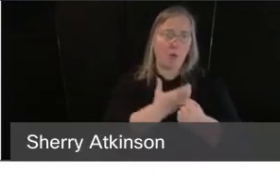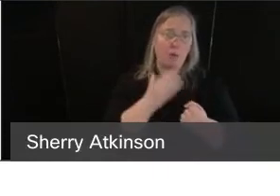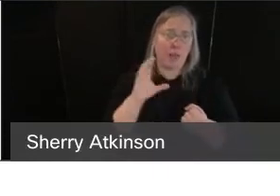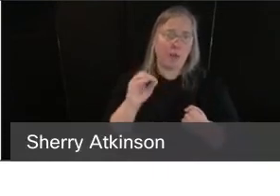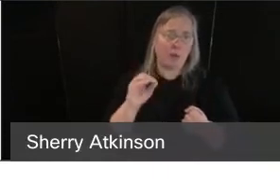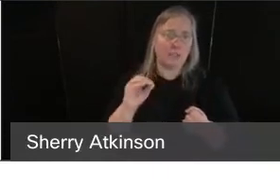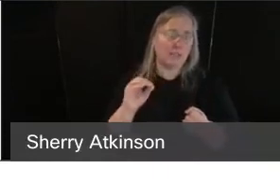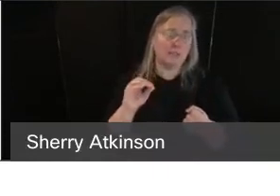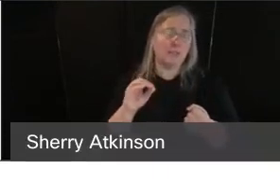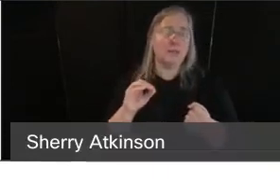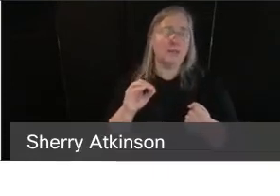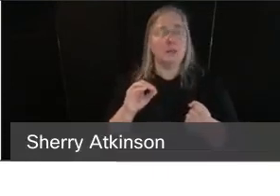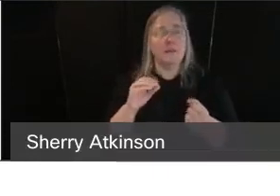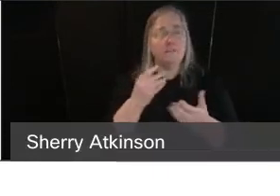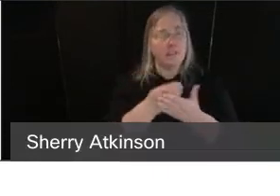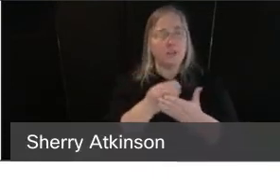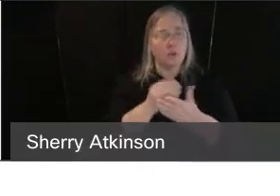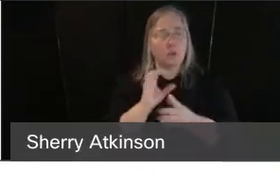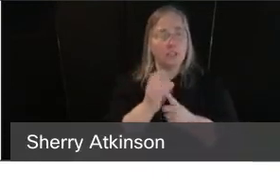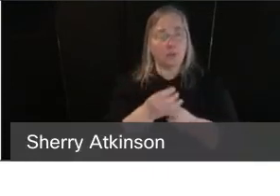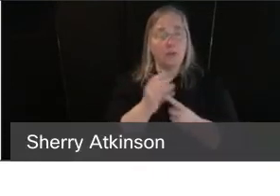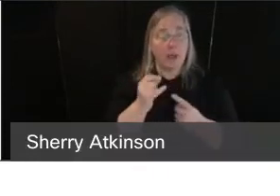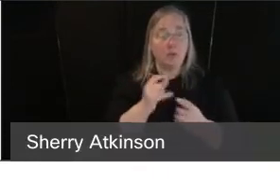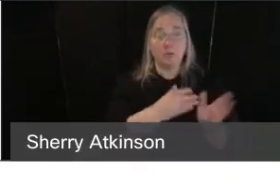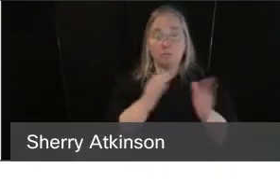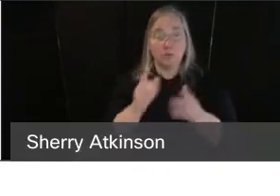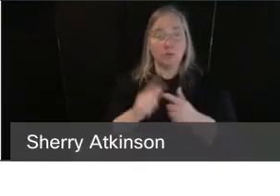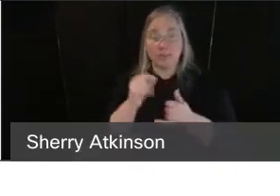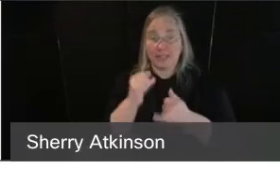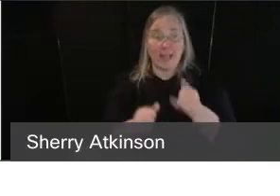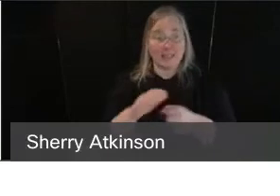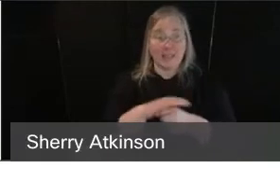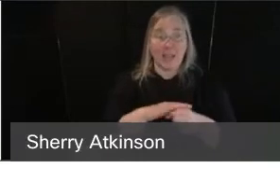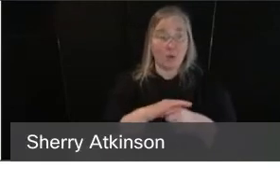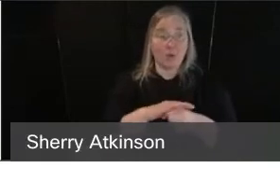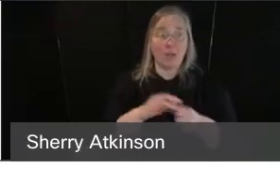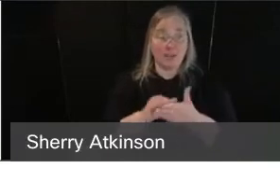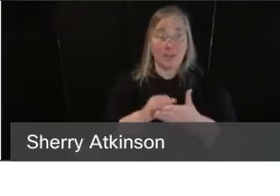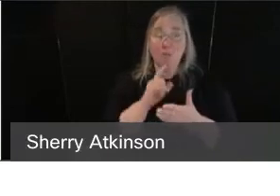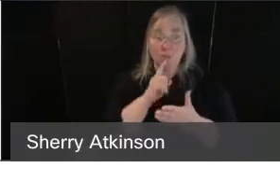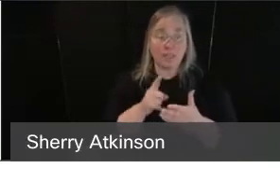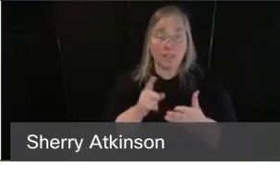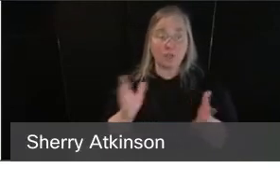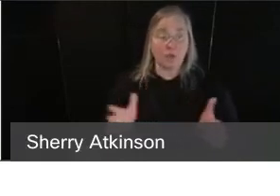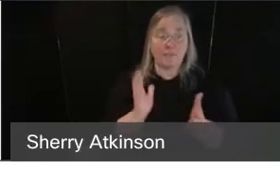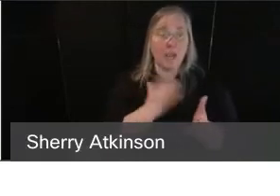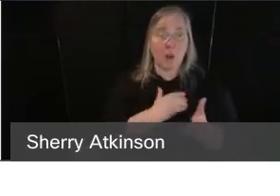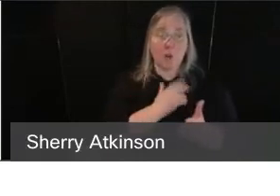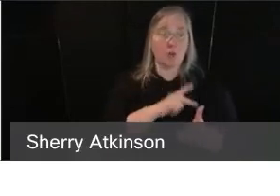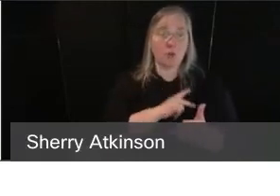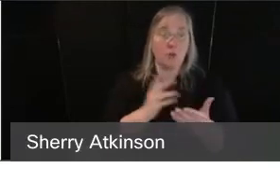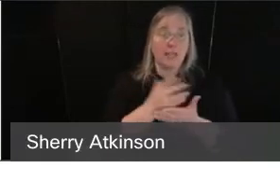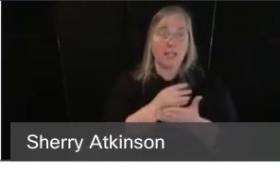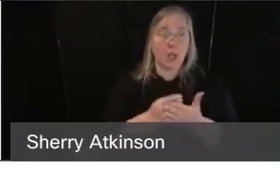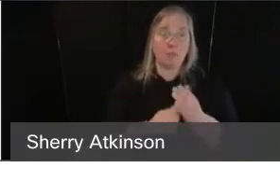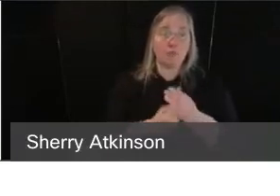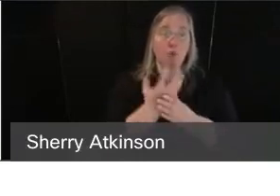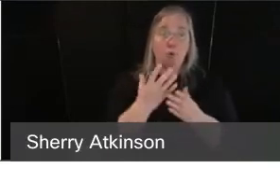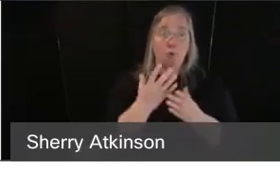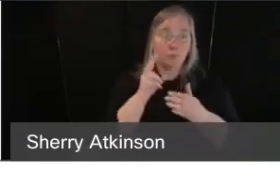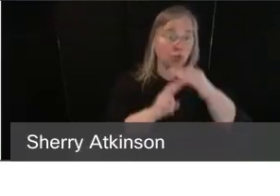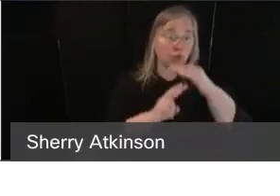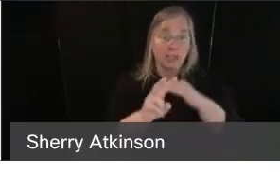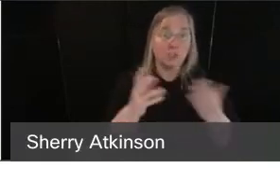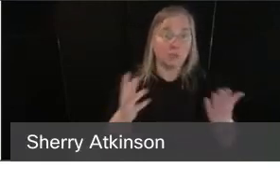conditions. Switching over to the last area that kind of drives our personal income growth projections is